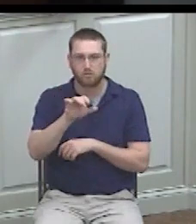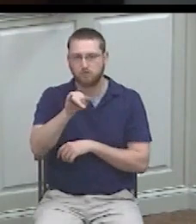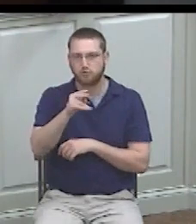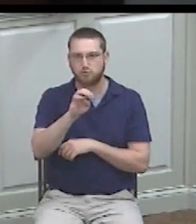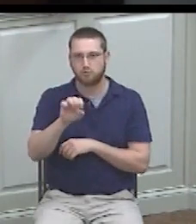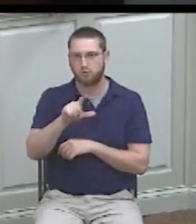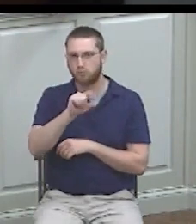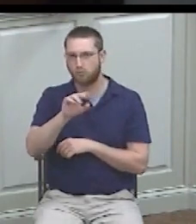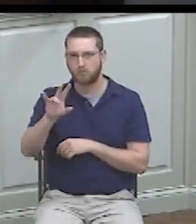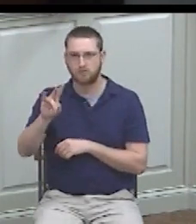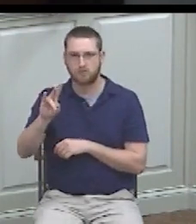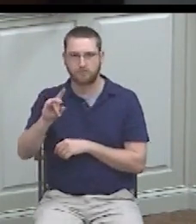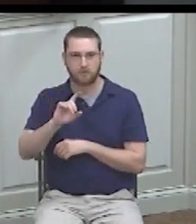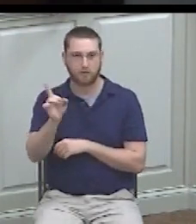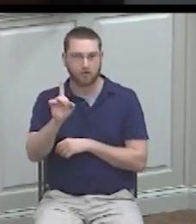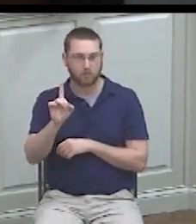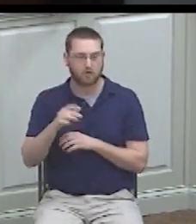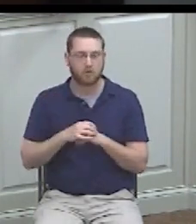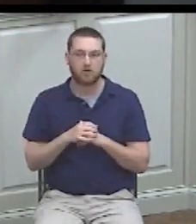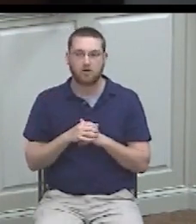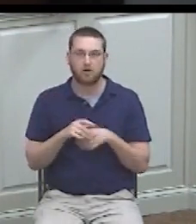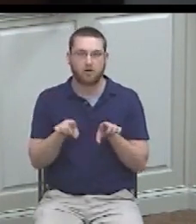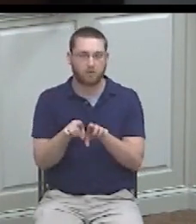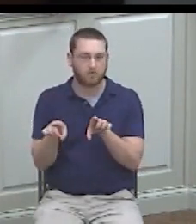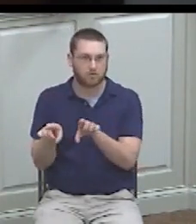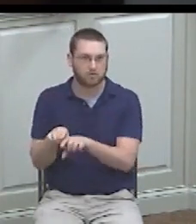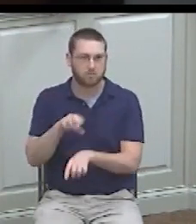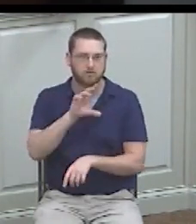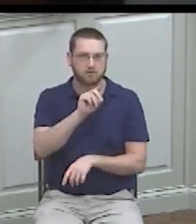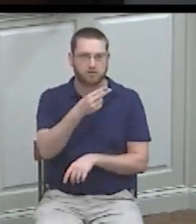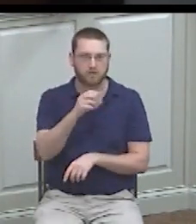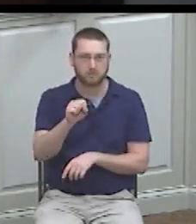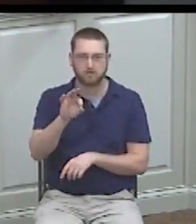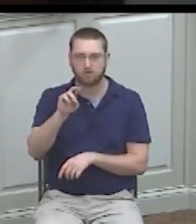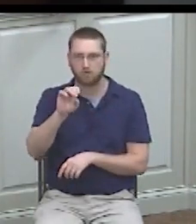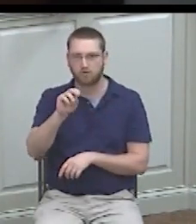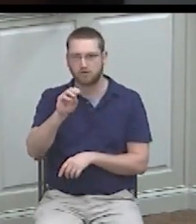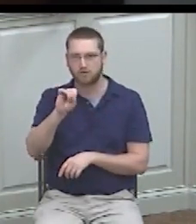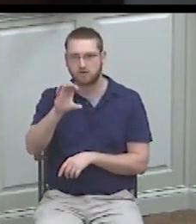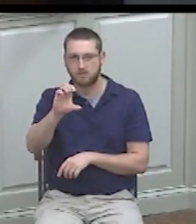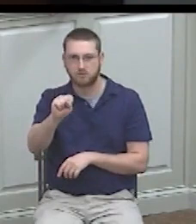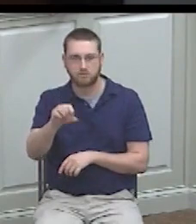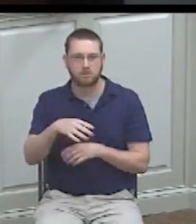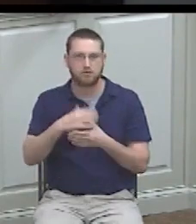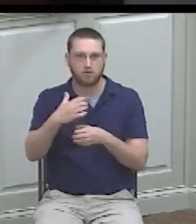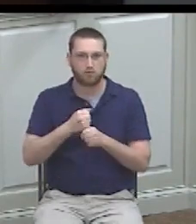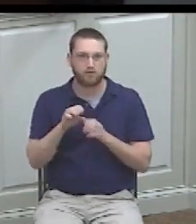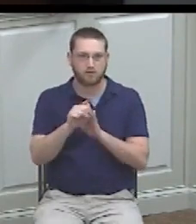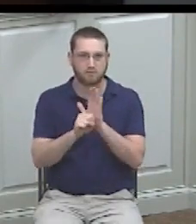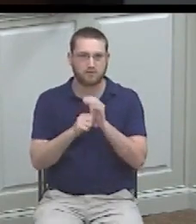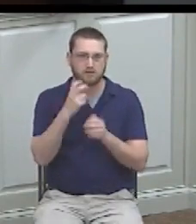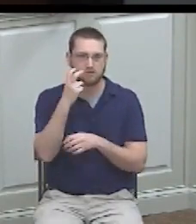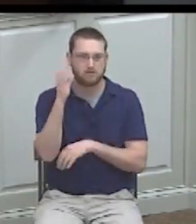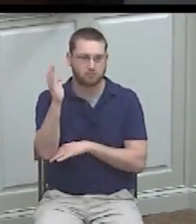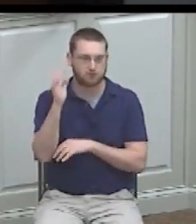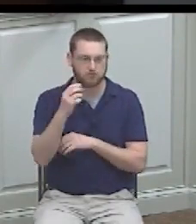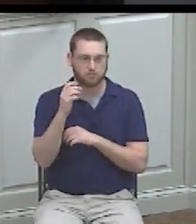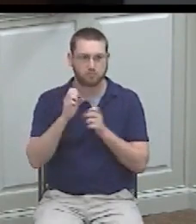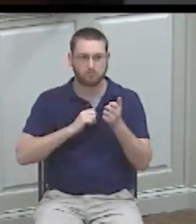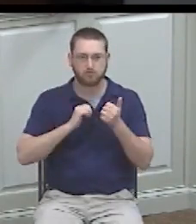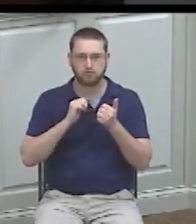of 2017, and whereas DHS Forensics also won the state speech tournament for the second straight